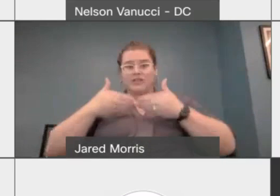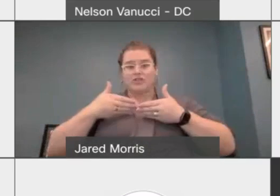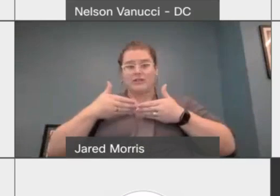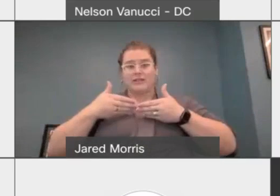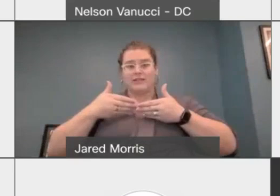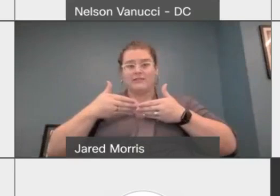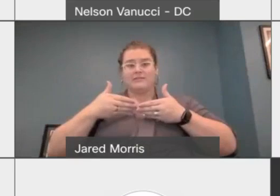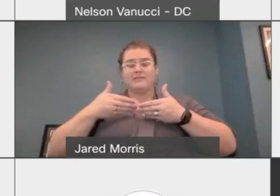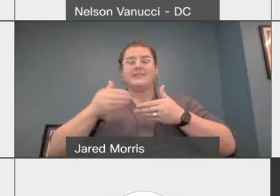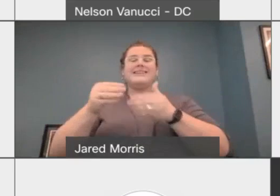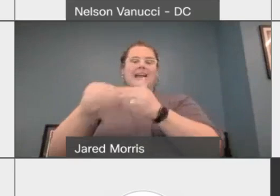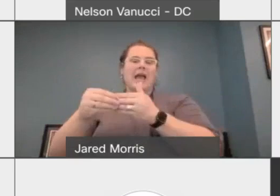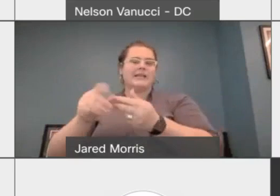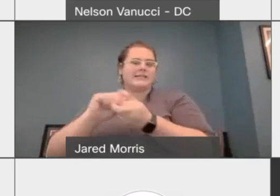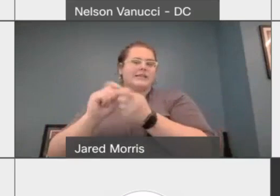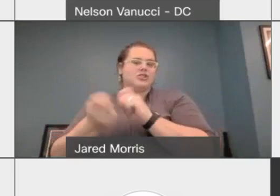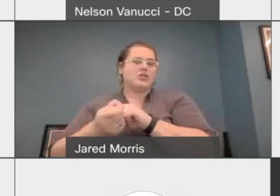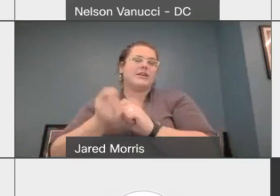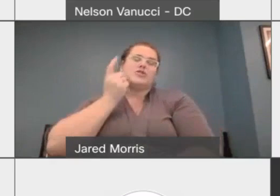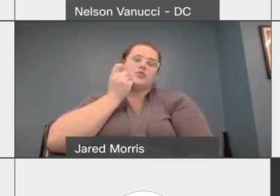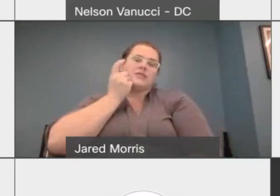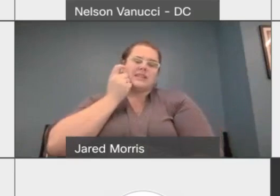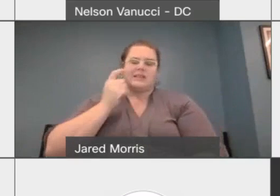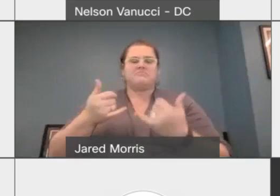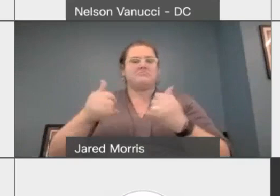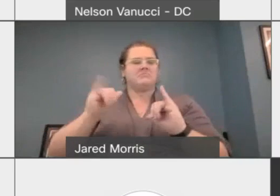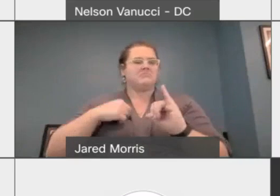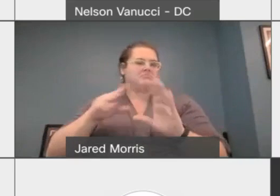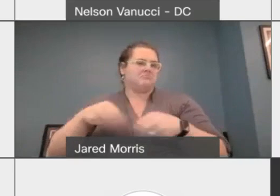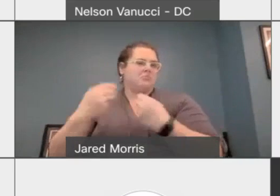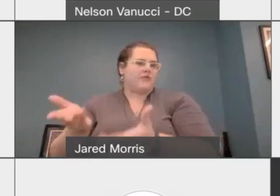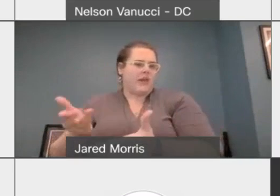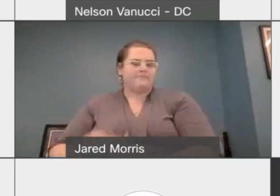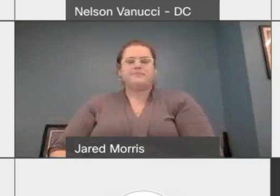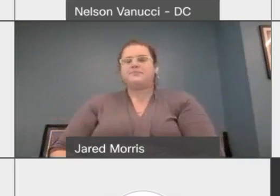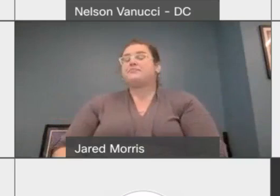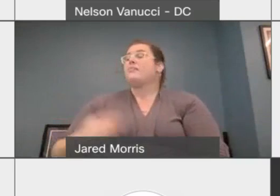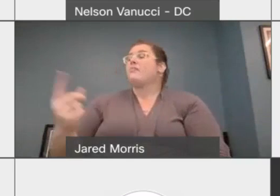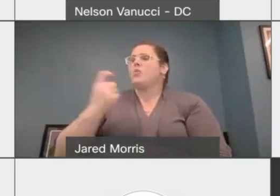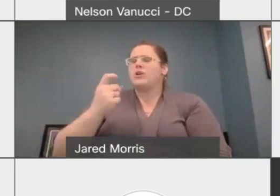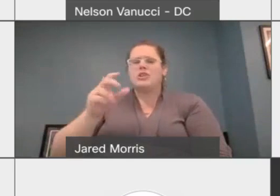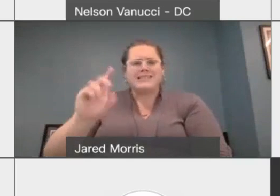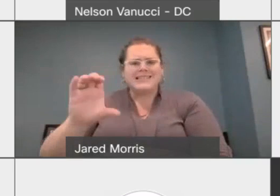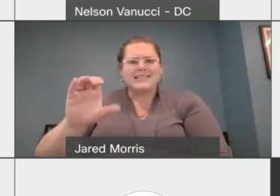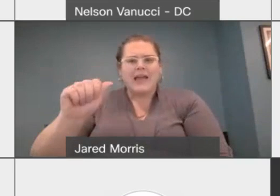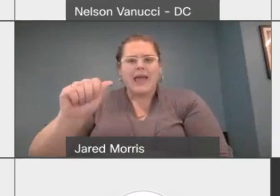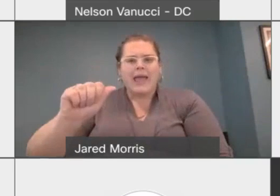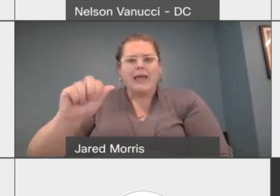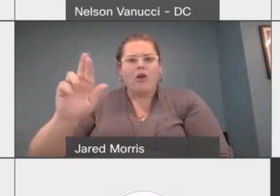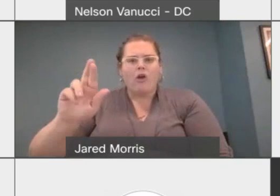the guidance has changed. The DC ARP plan indicates that there will